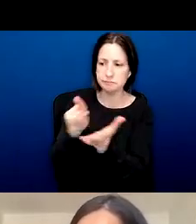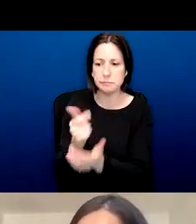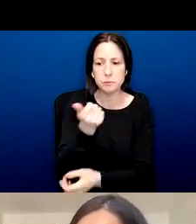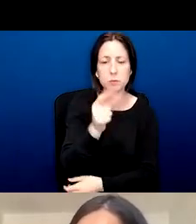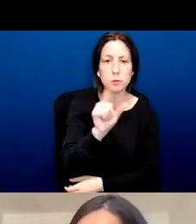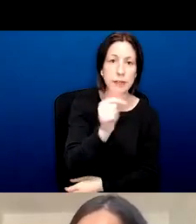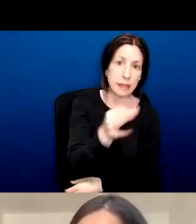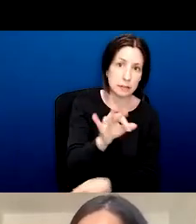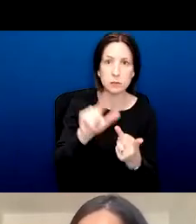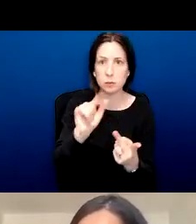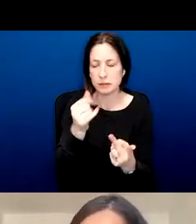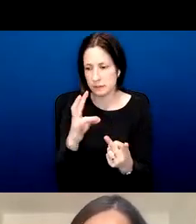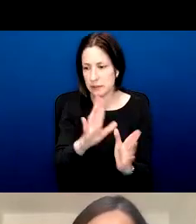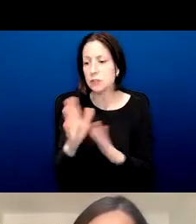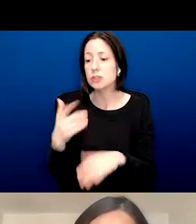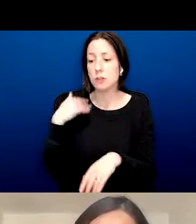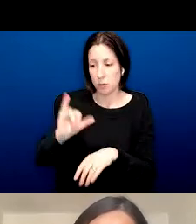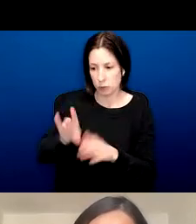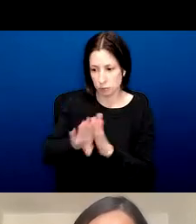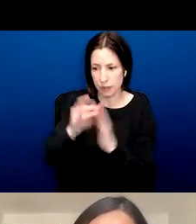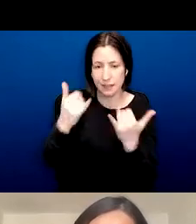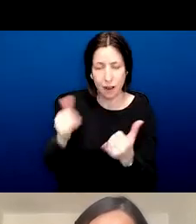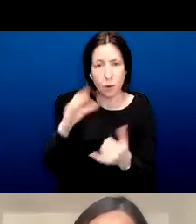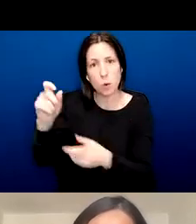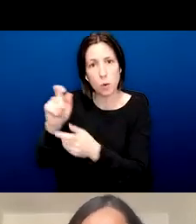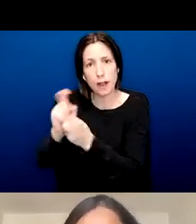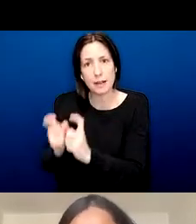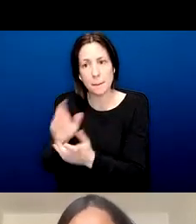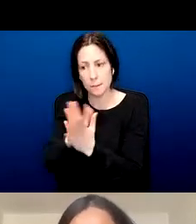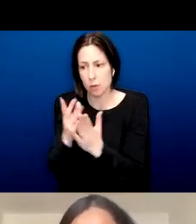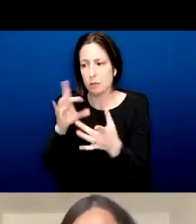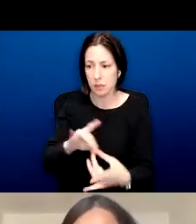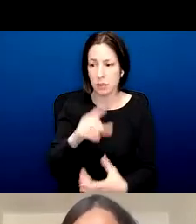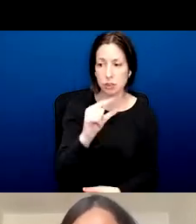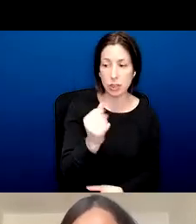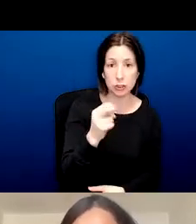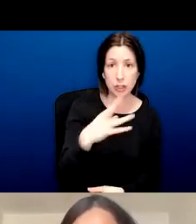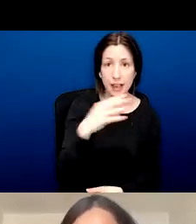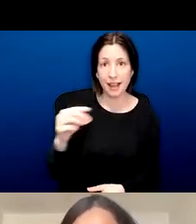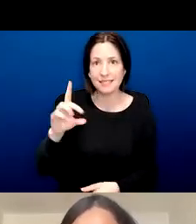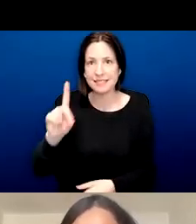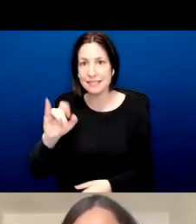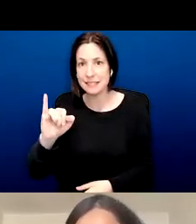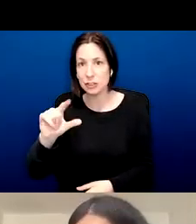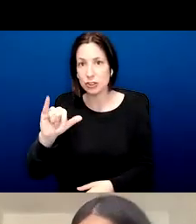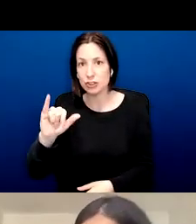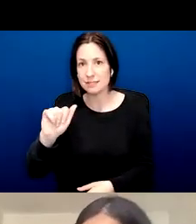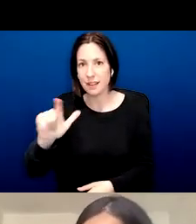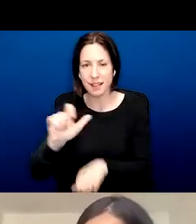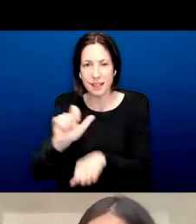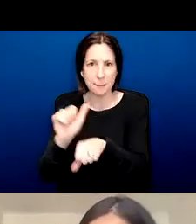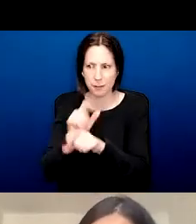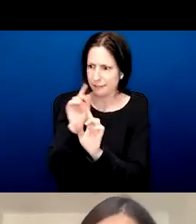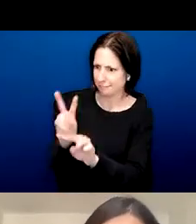She is currently working on a co-edited book on gender and digital labor. I really look forward to that. So thank you so much, and